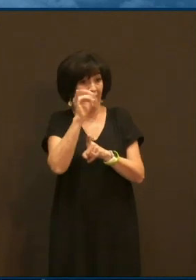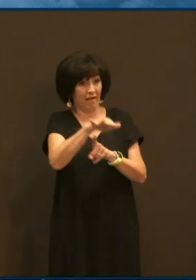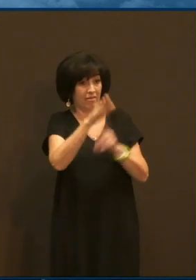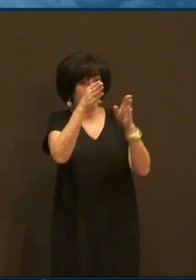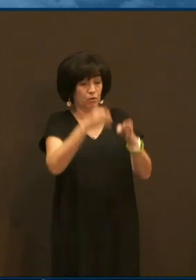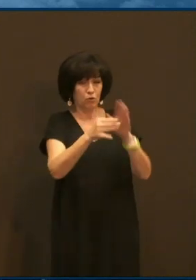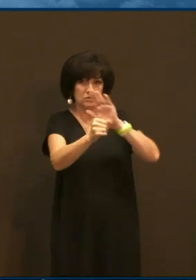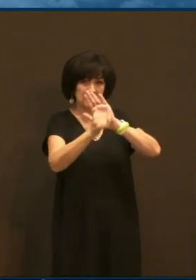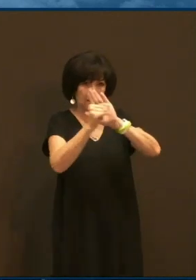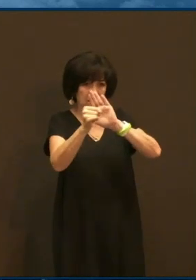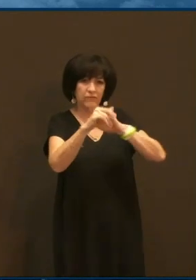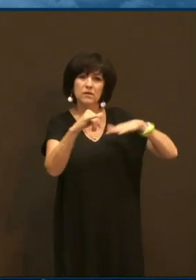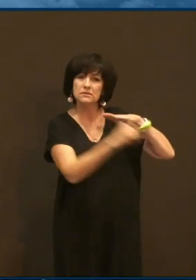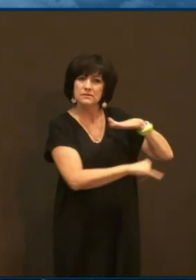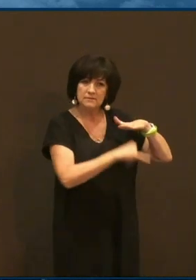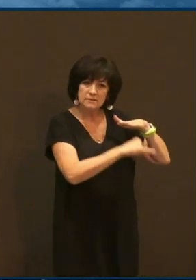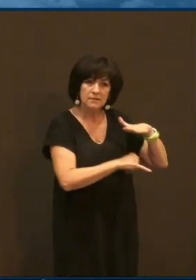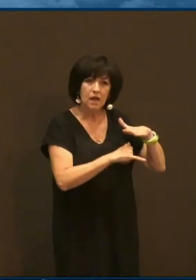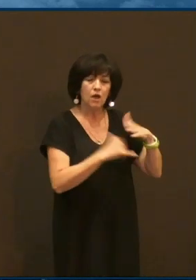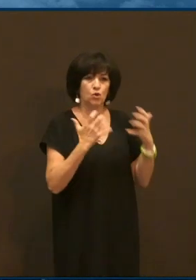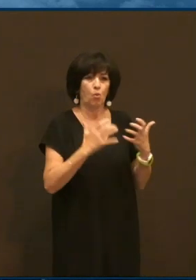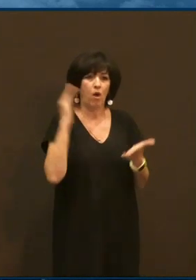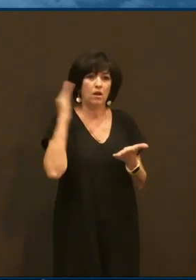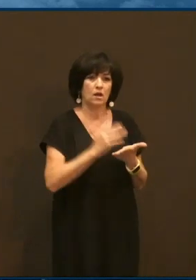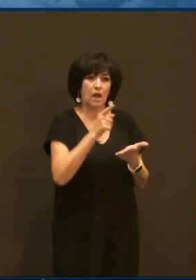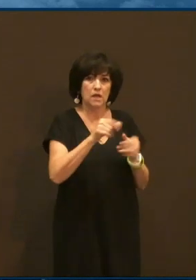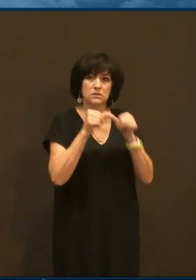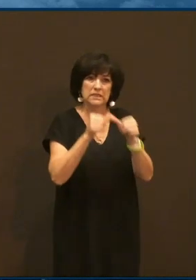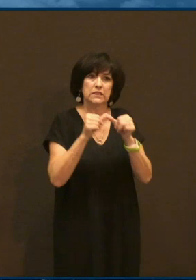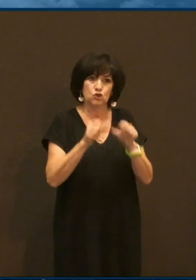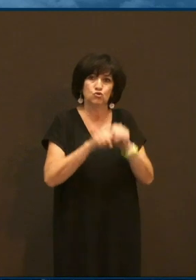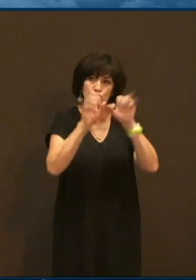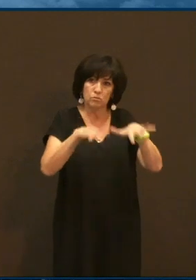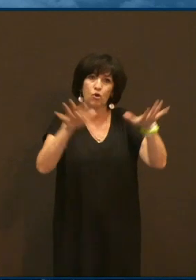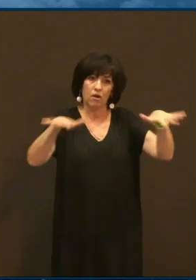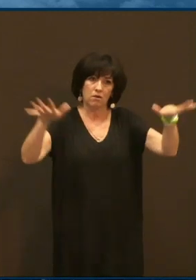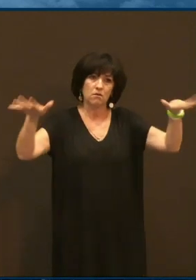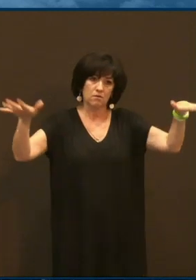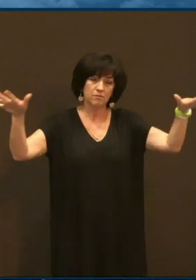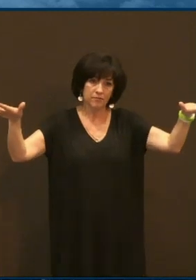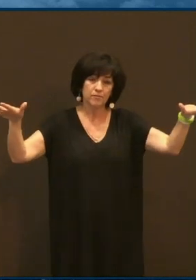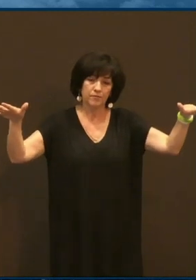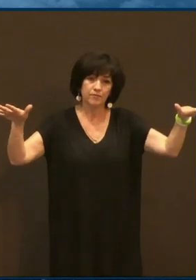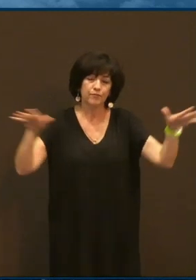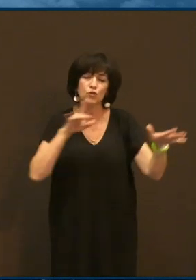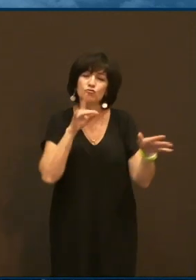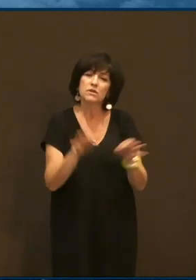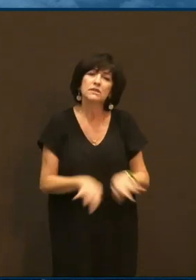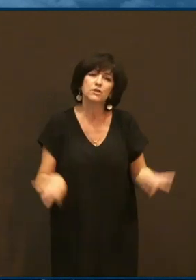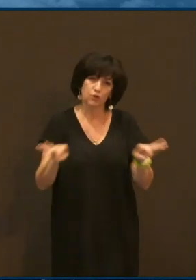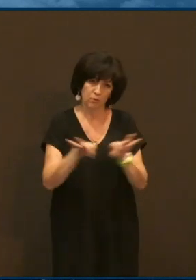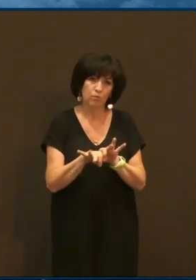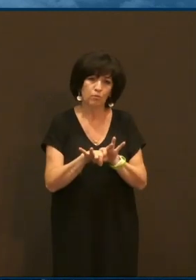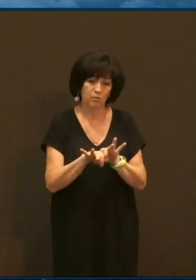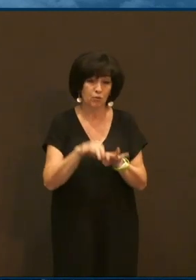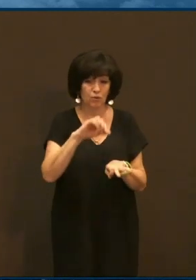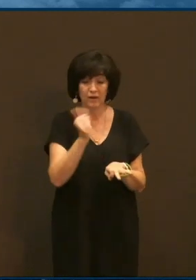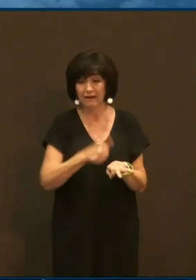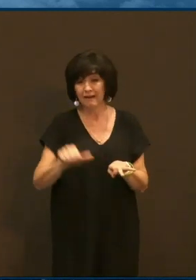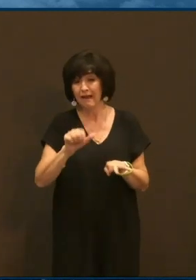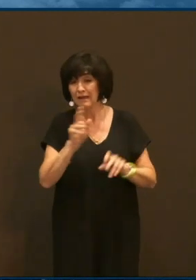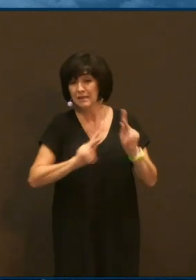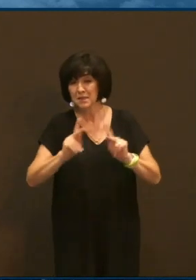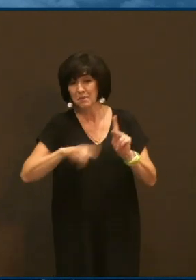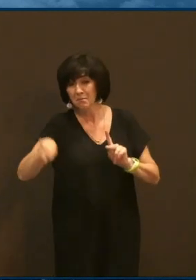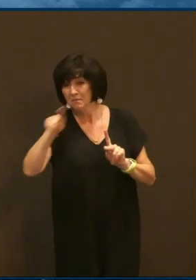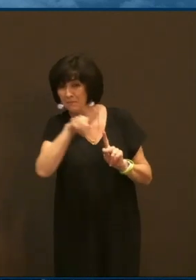of infection. And I think that's also extremely important for anyone involved to